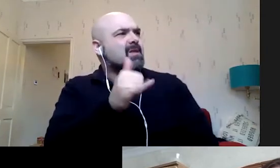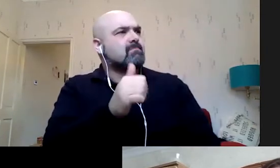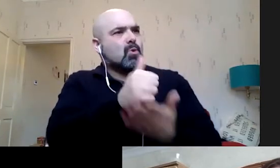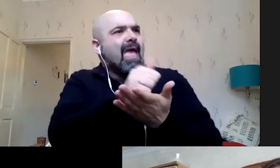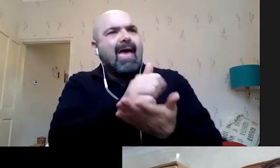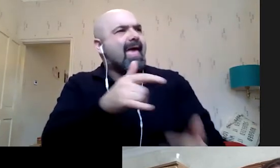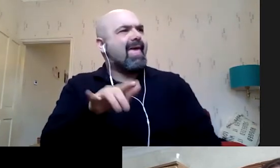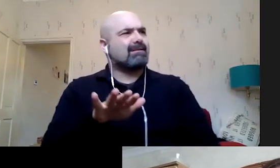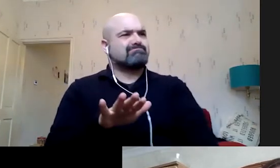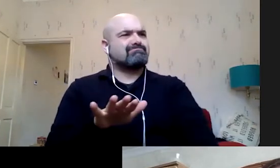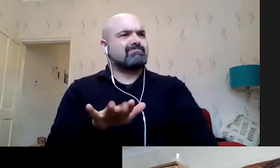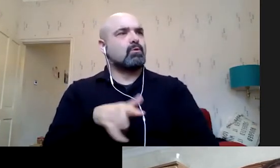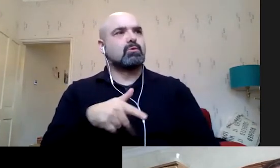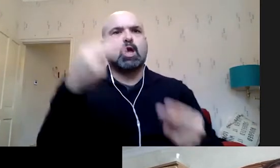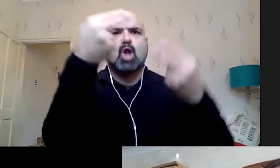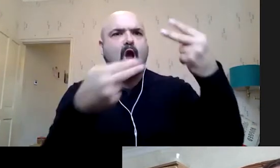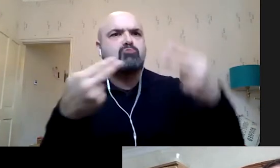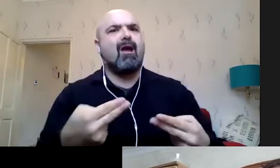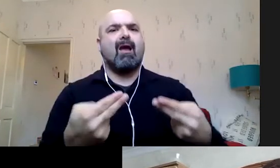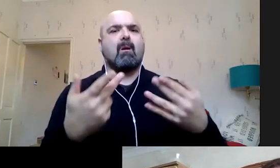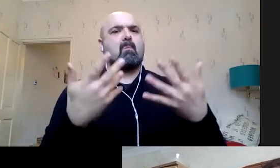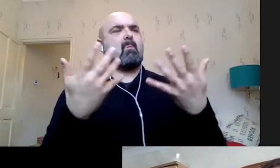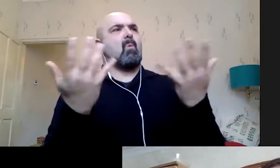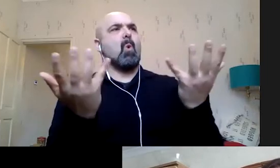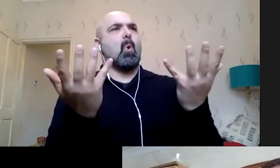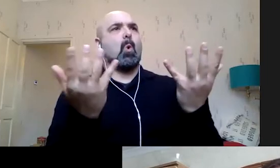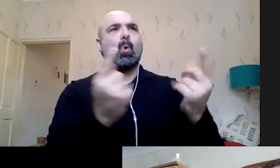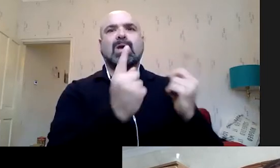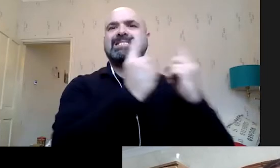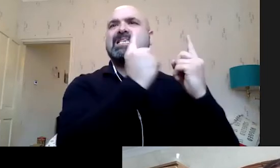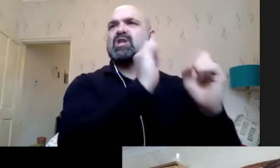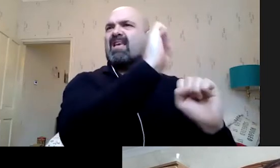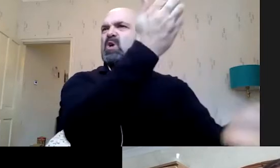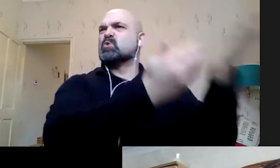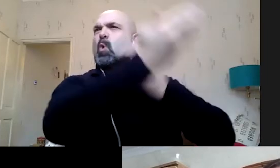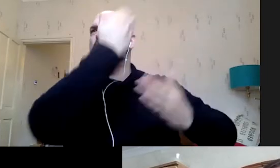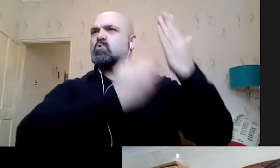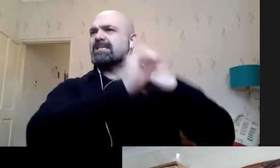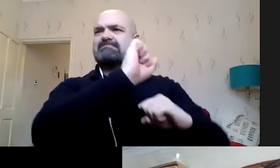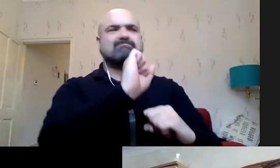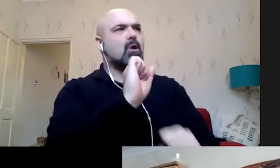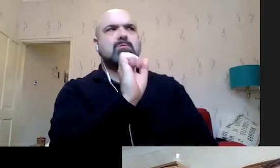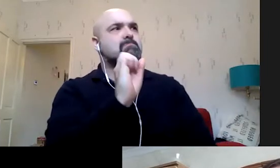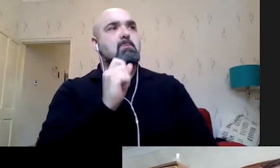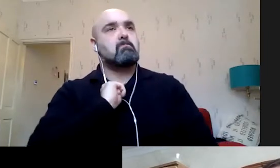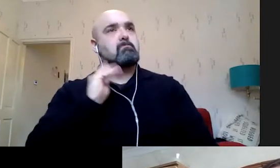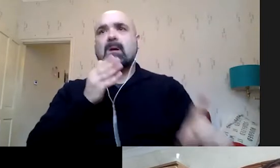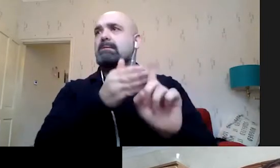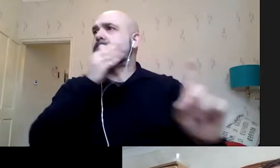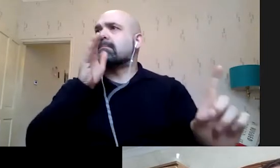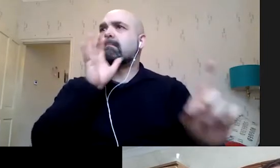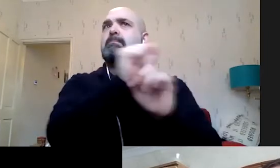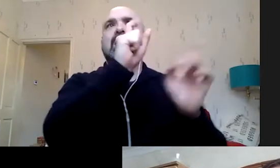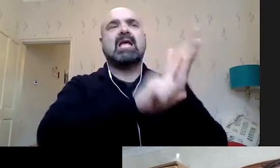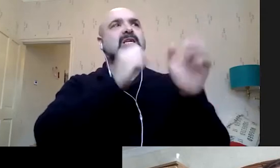in diagrams or like teachers' stories, there's no mention of, or I've never encountered any mention of